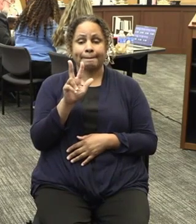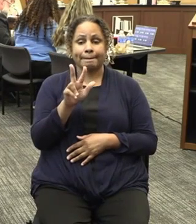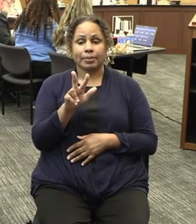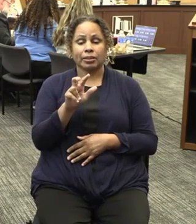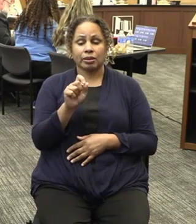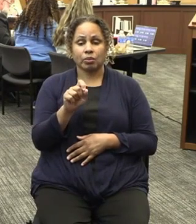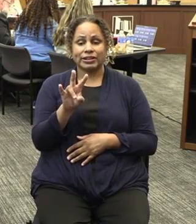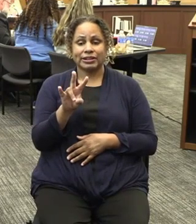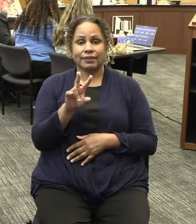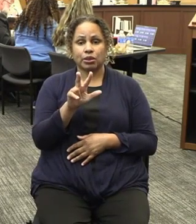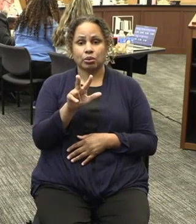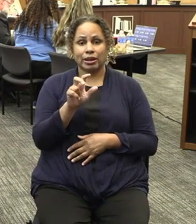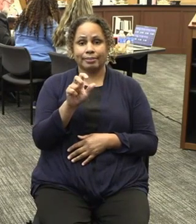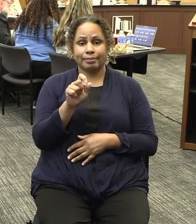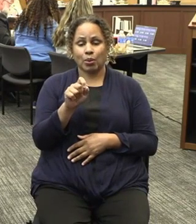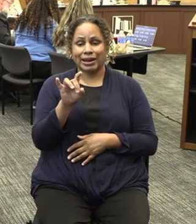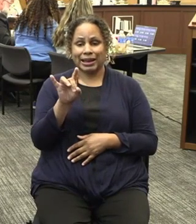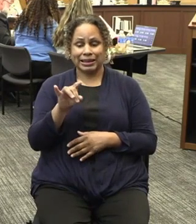3.7 and 3.8.